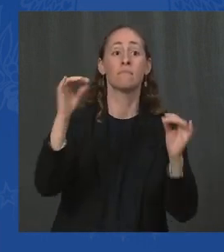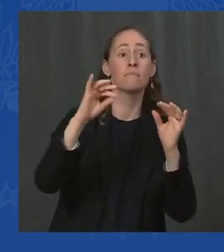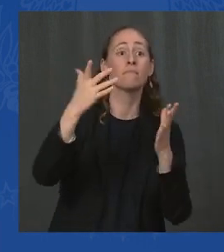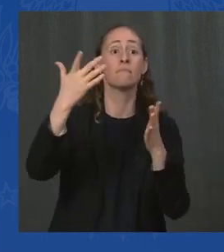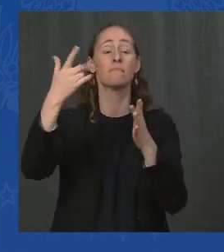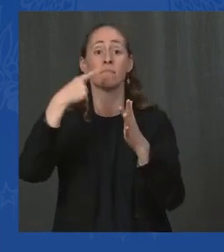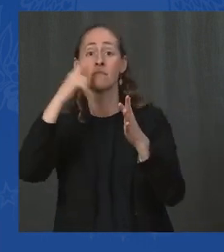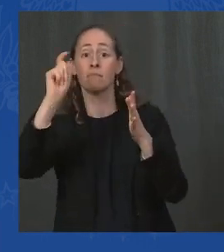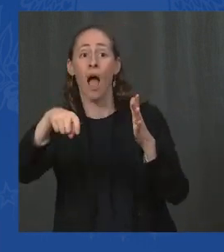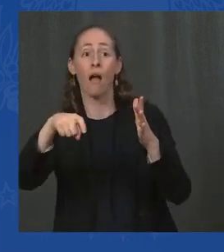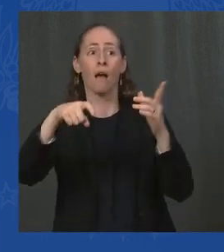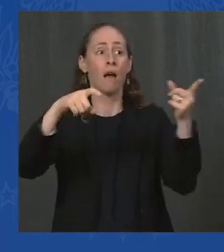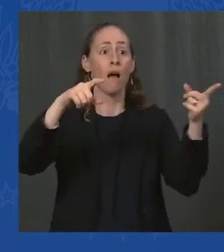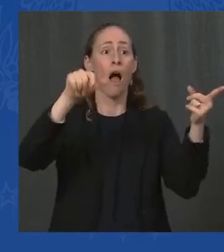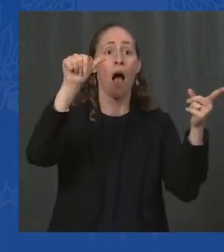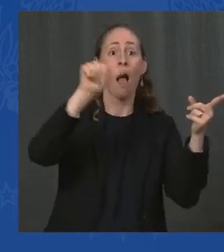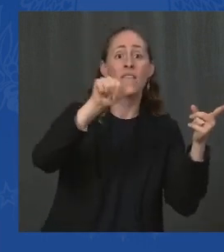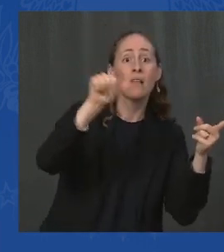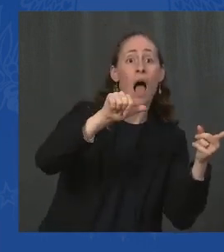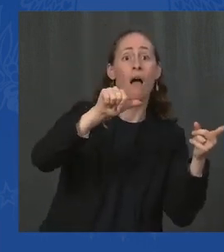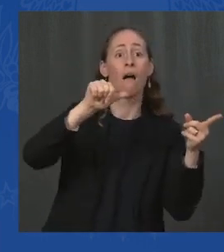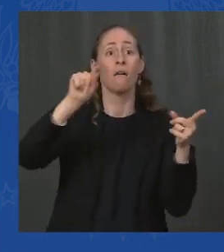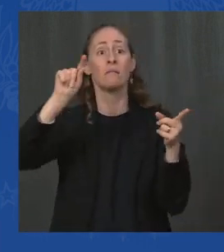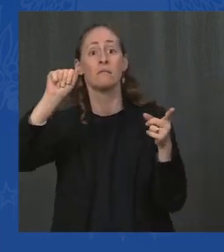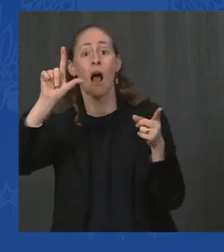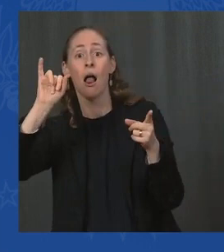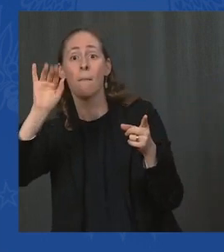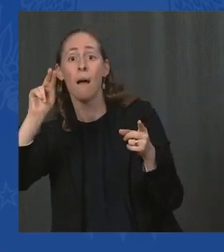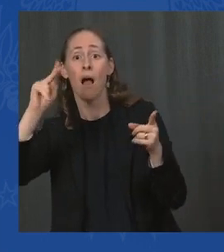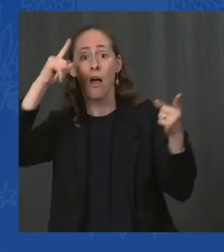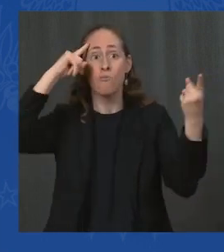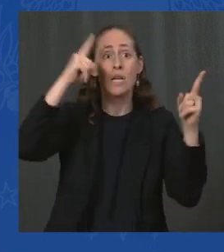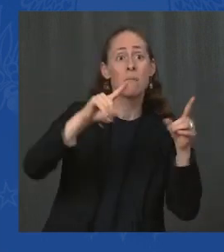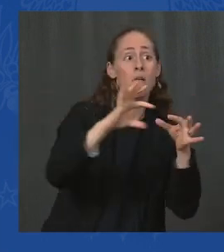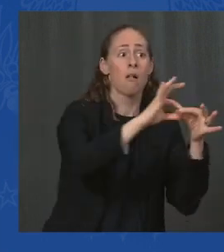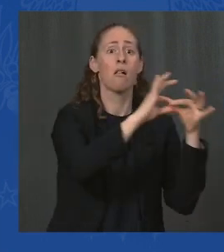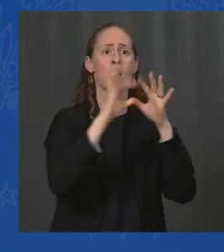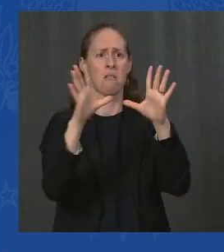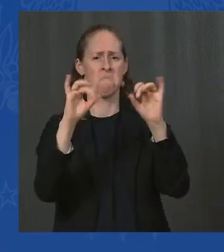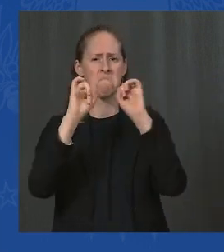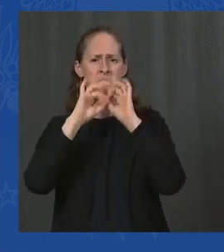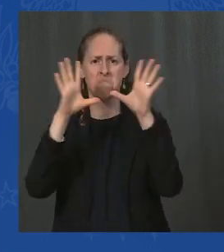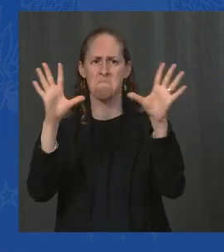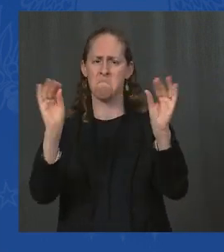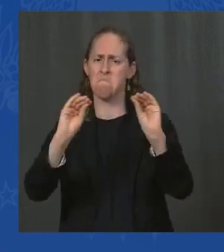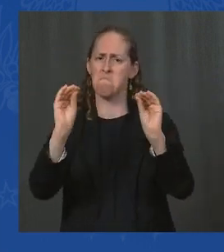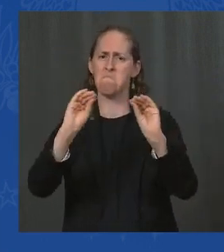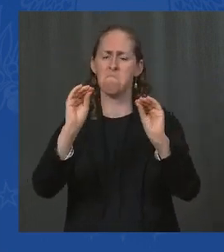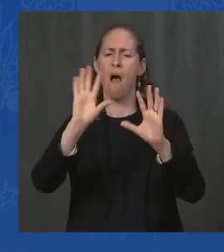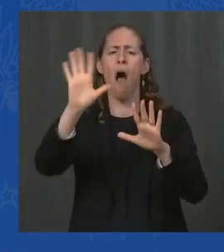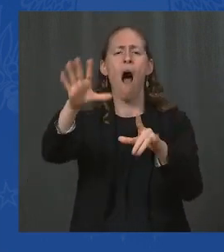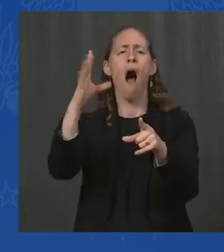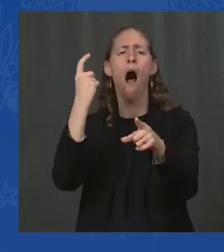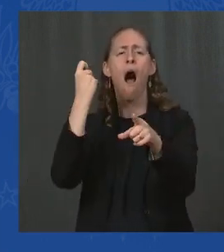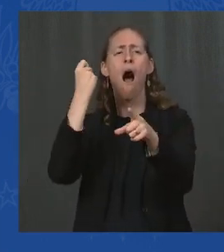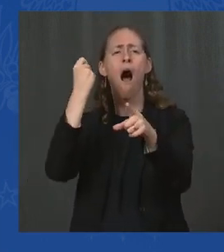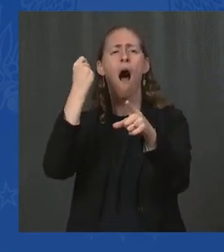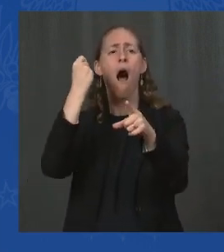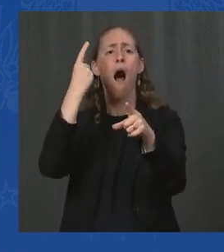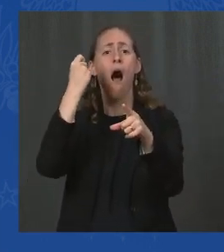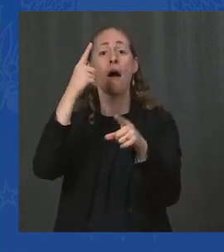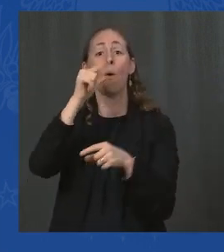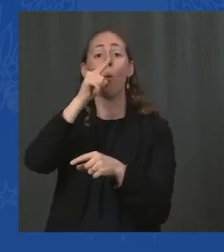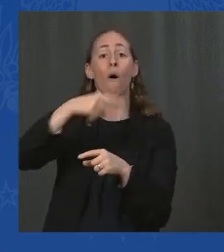government. But it did authorize the release of 5,000 prisoners last year, including some